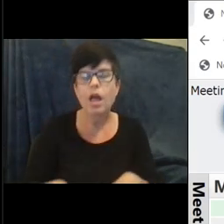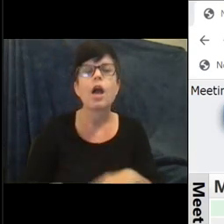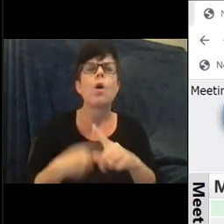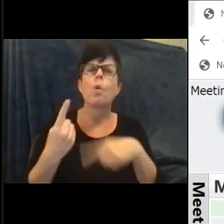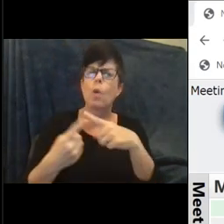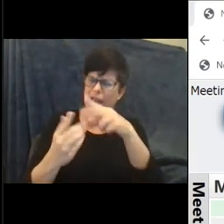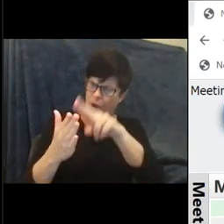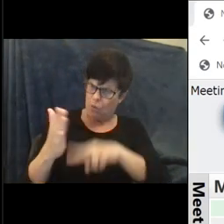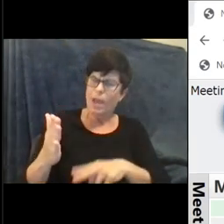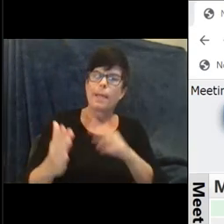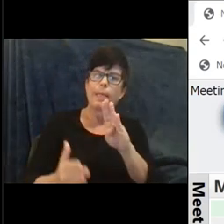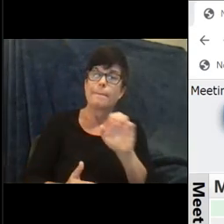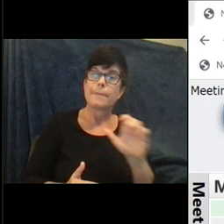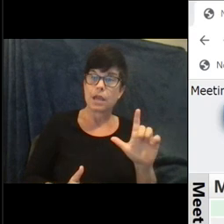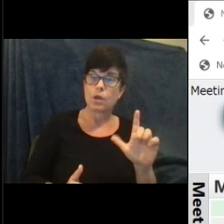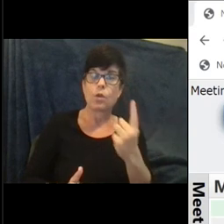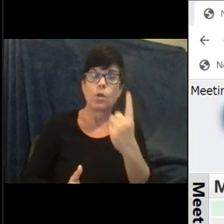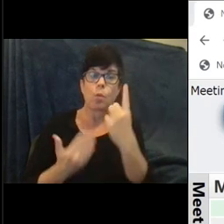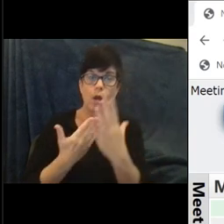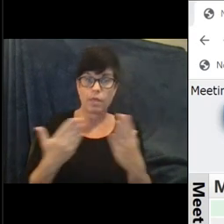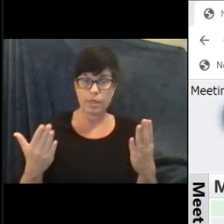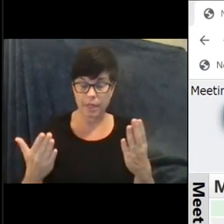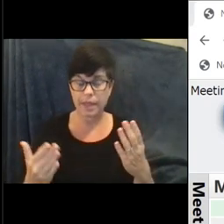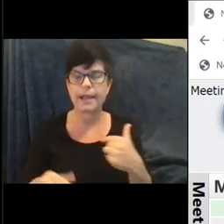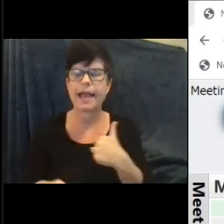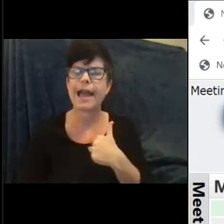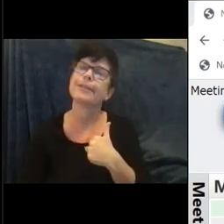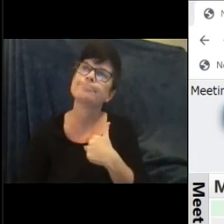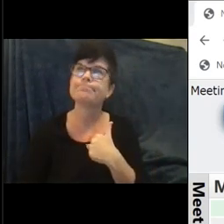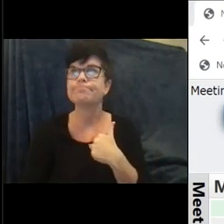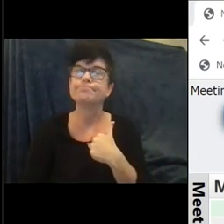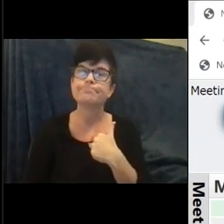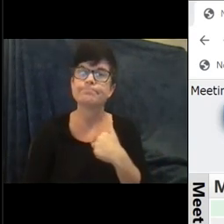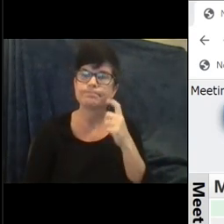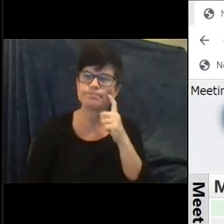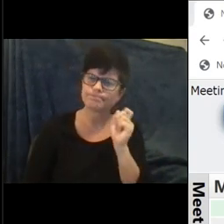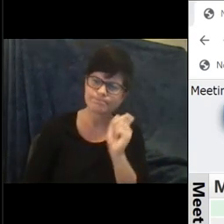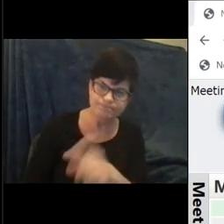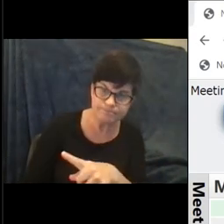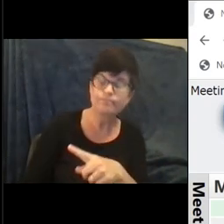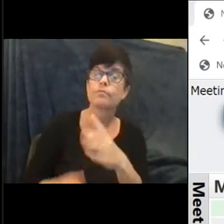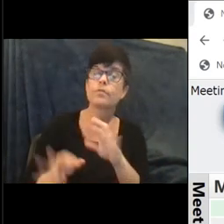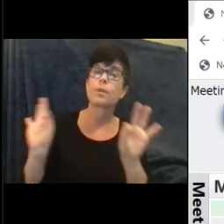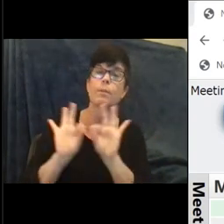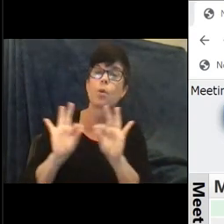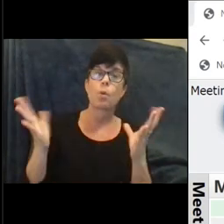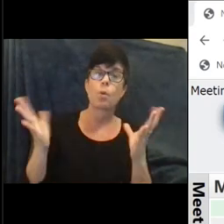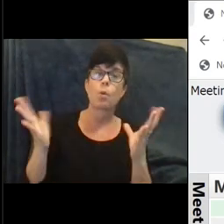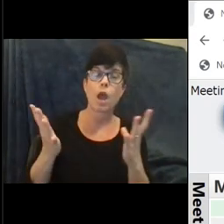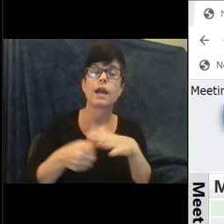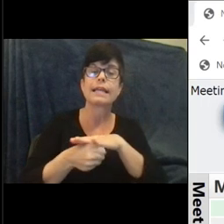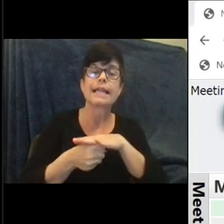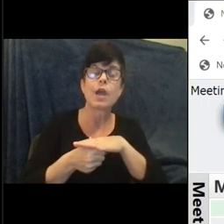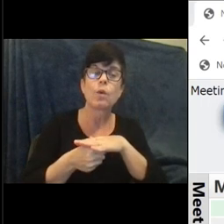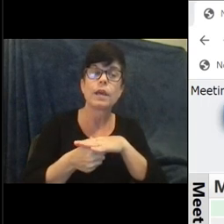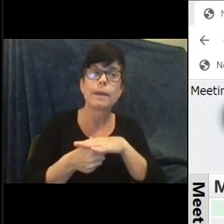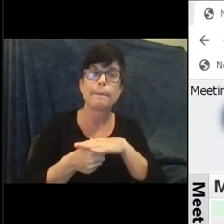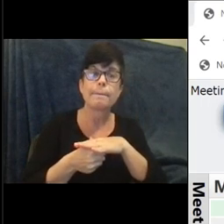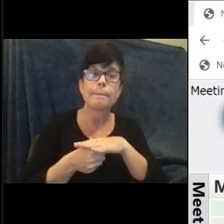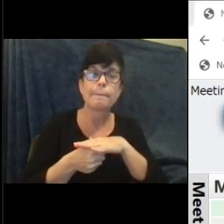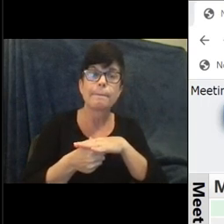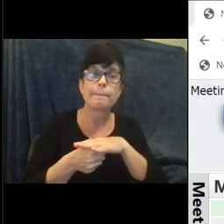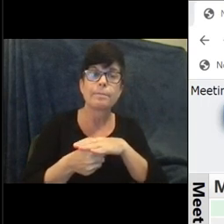when I read the bill, one of the things that I was kind of caught my eye most importantly was the area where Senate